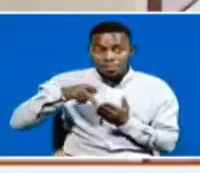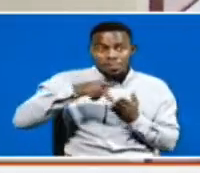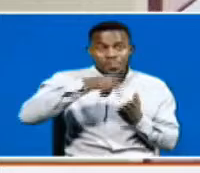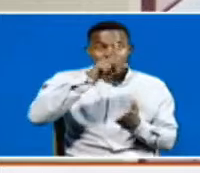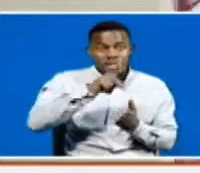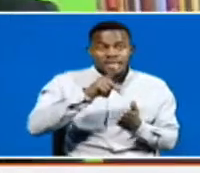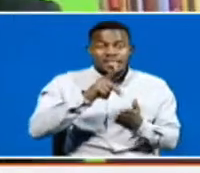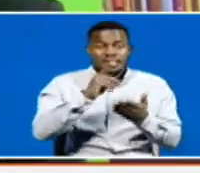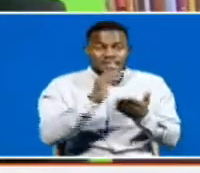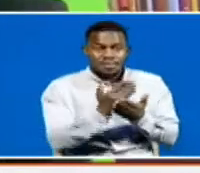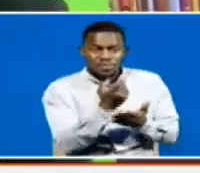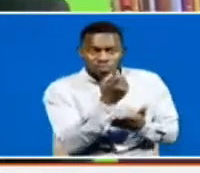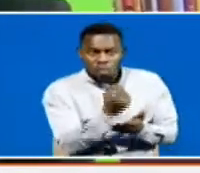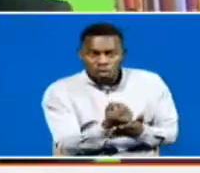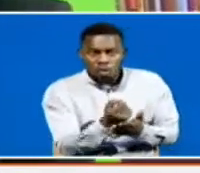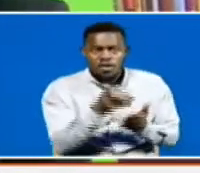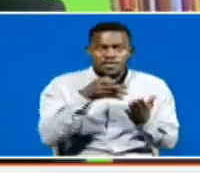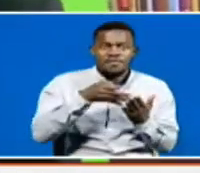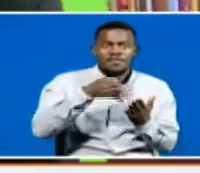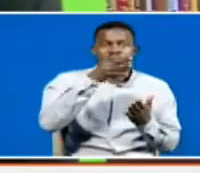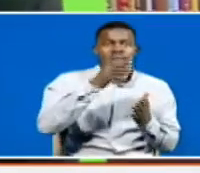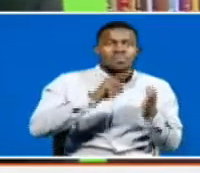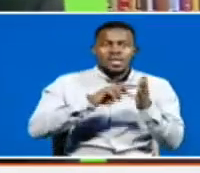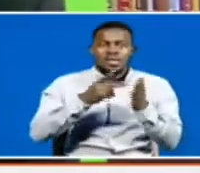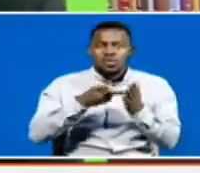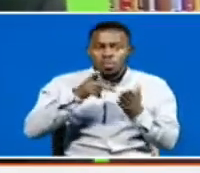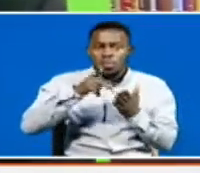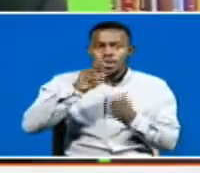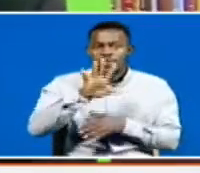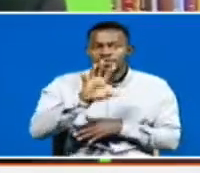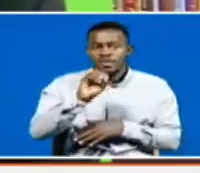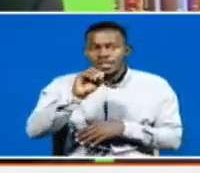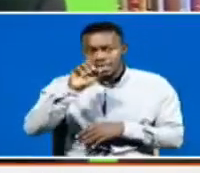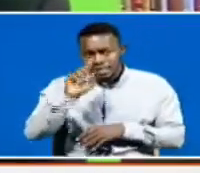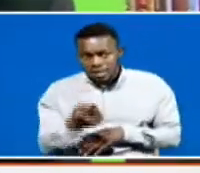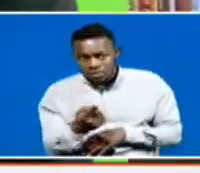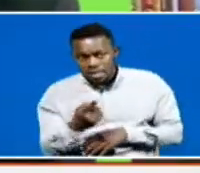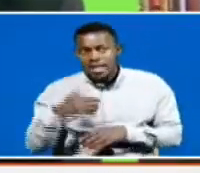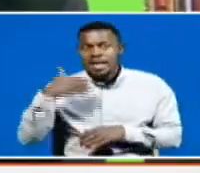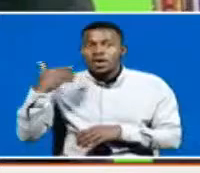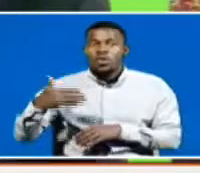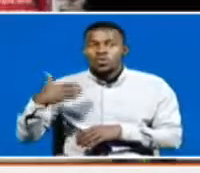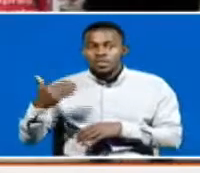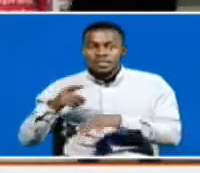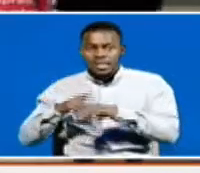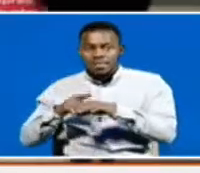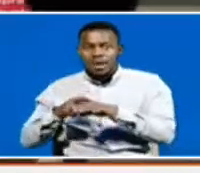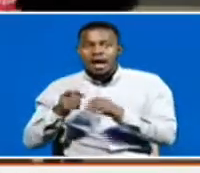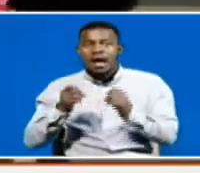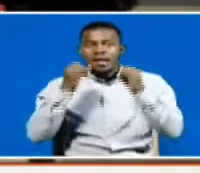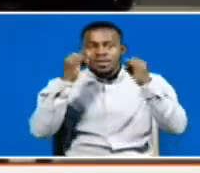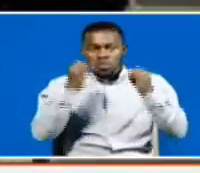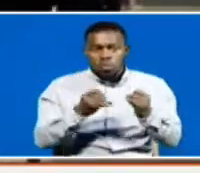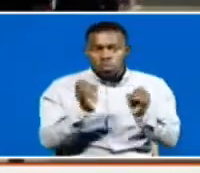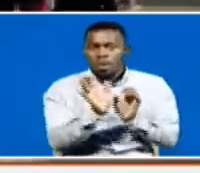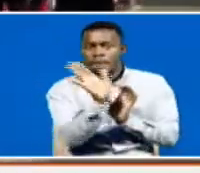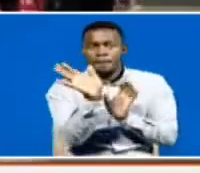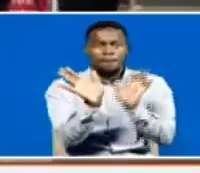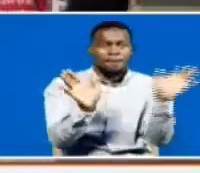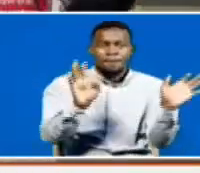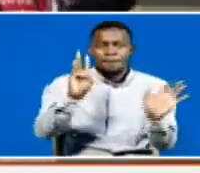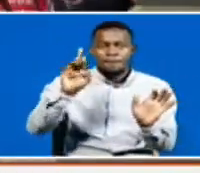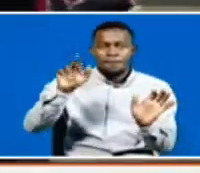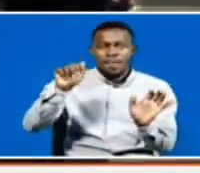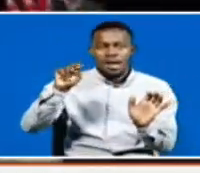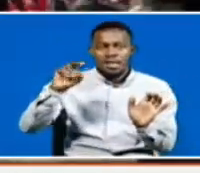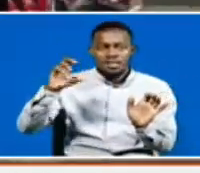the small honey supplier, would pay 50,000 shillings every time a new branch is opened. Additionally,